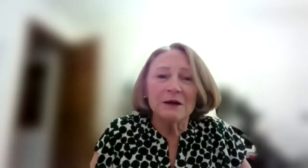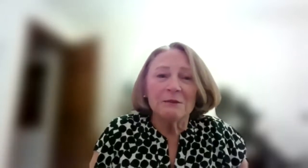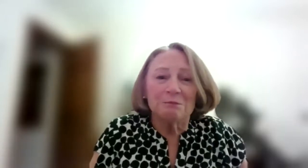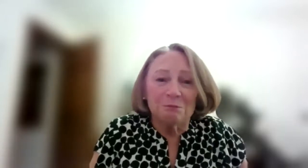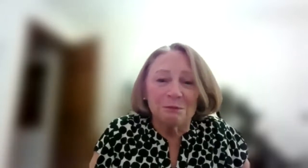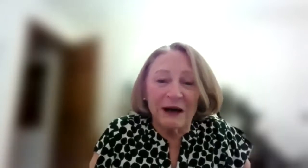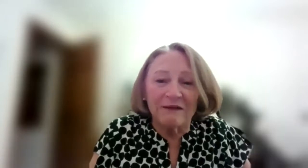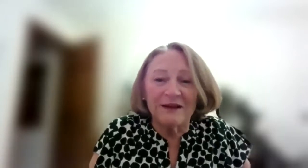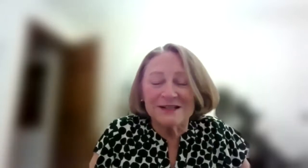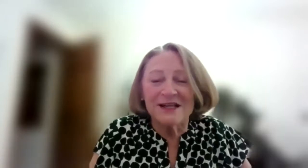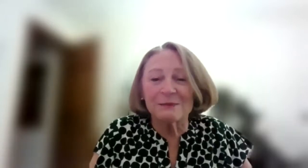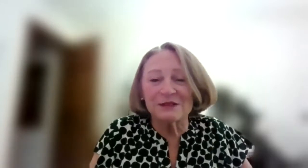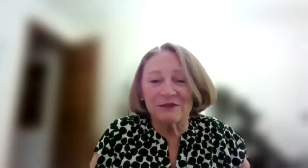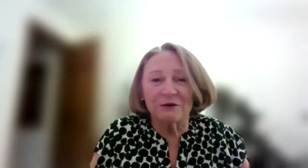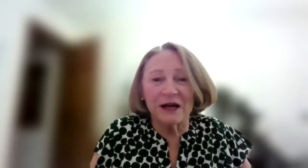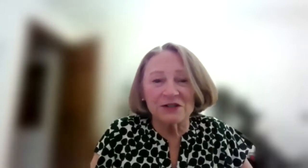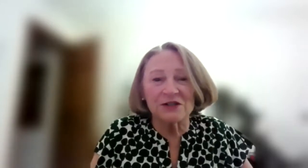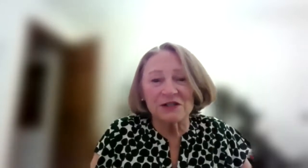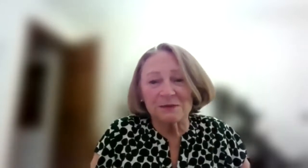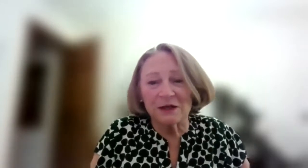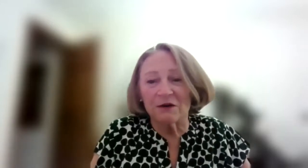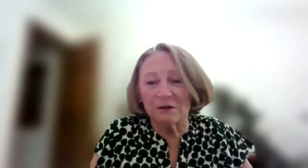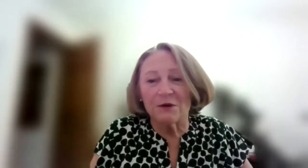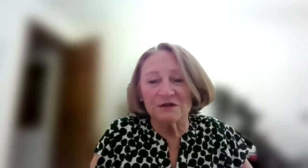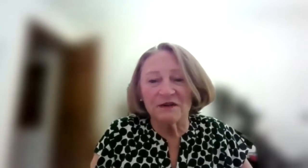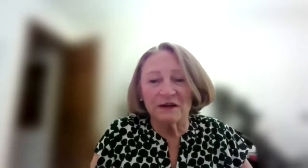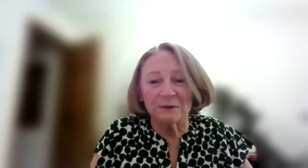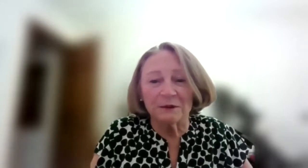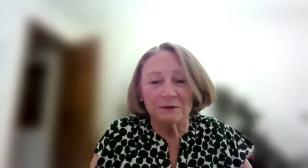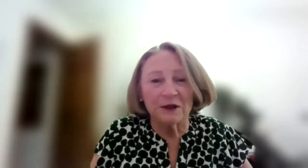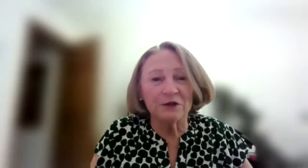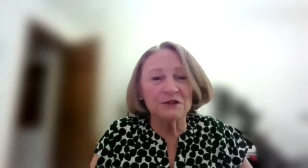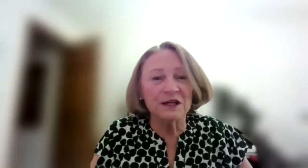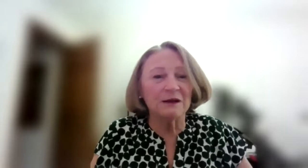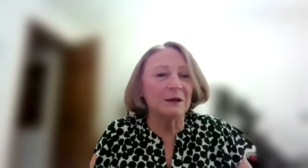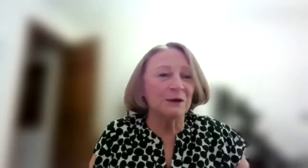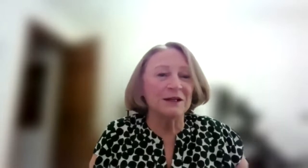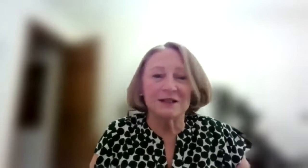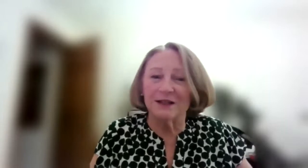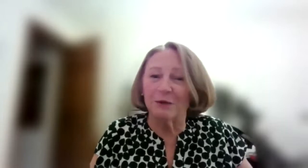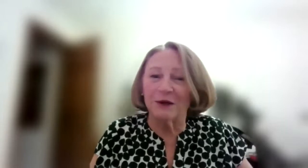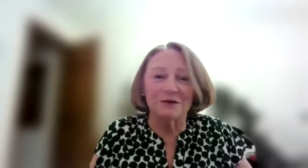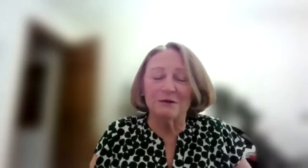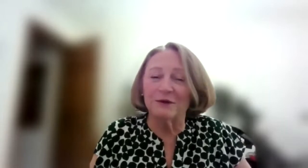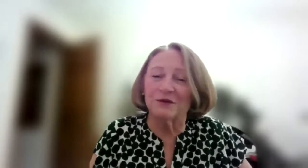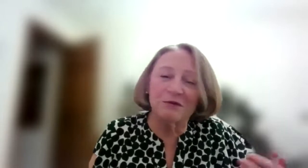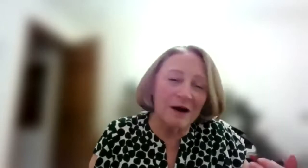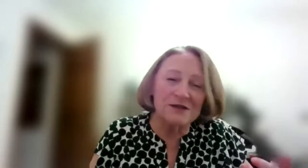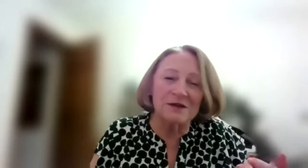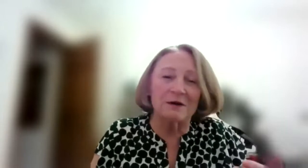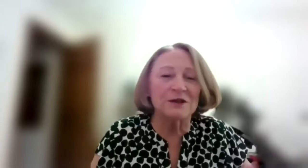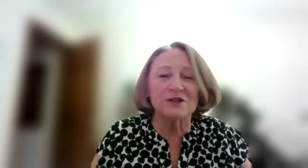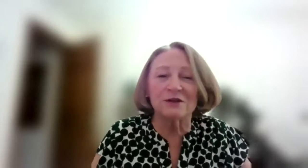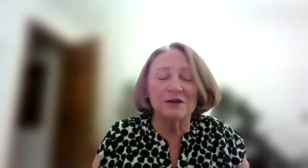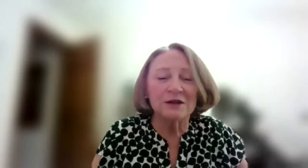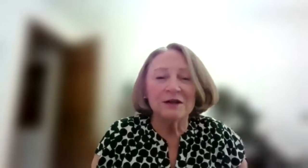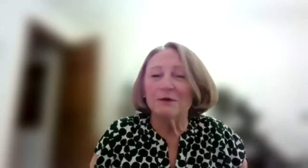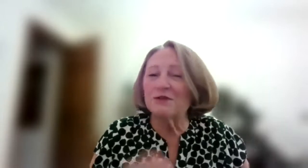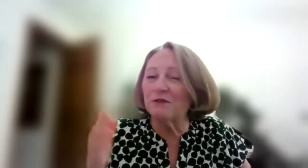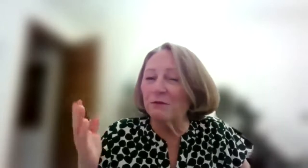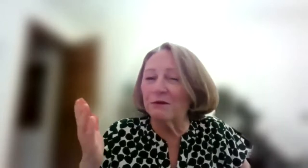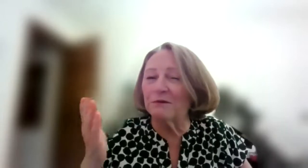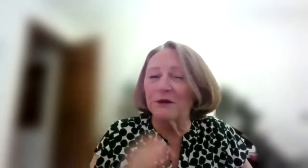testimony. But these types of interactions to me are the most valuable. When you're telling me what your thoughts are, what